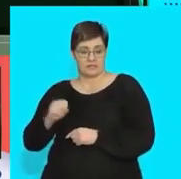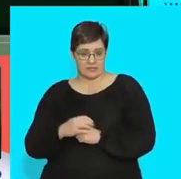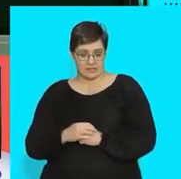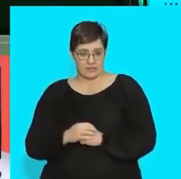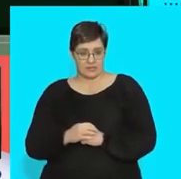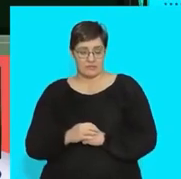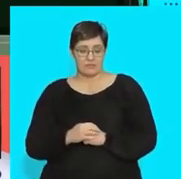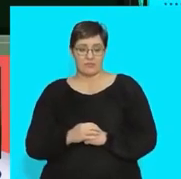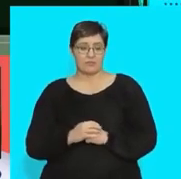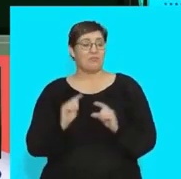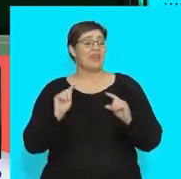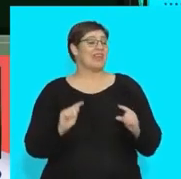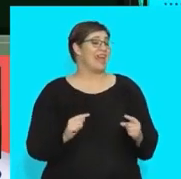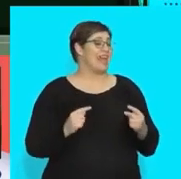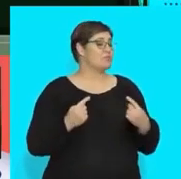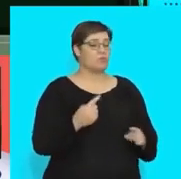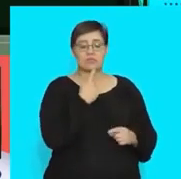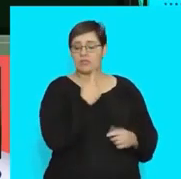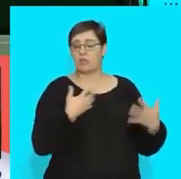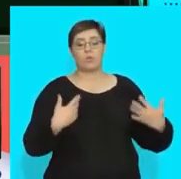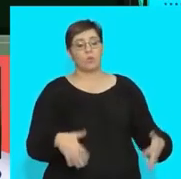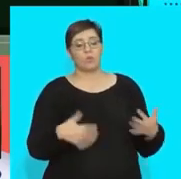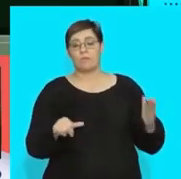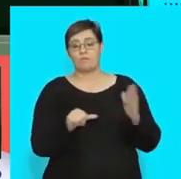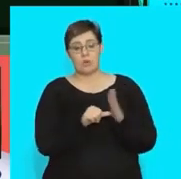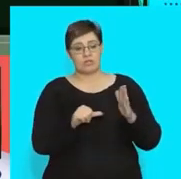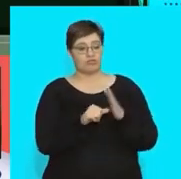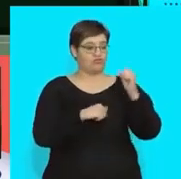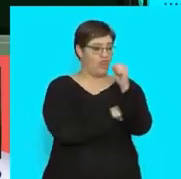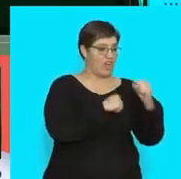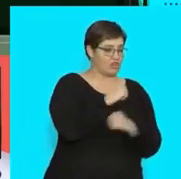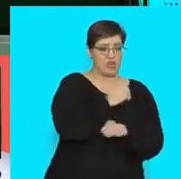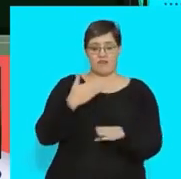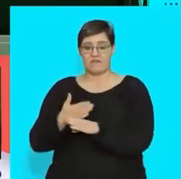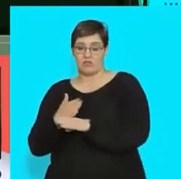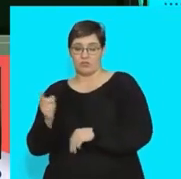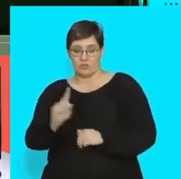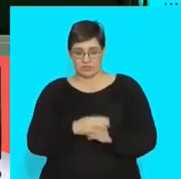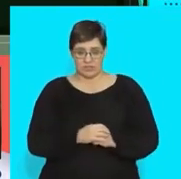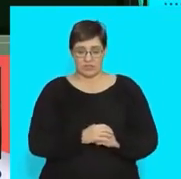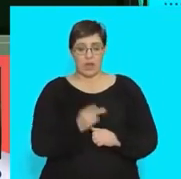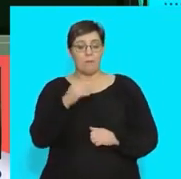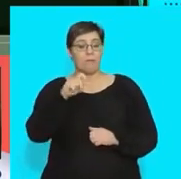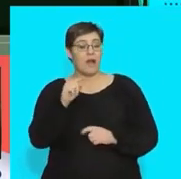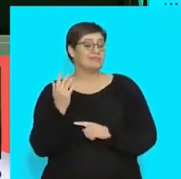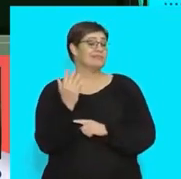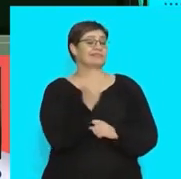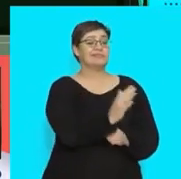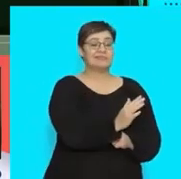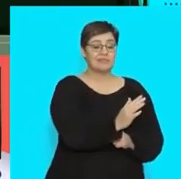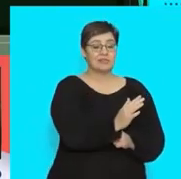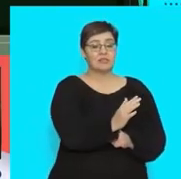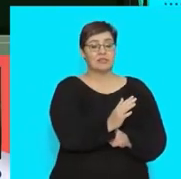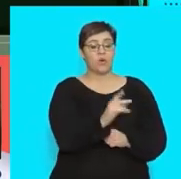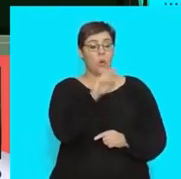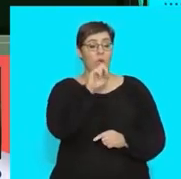I cannot stress the importance between structure and function. What is a plant organ? The plant organs we're going to